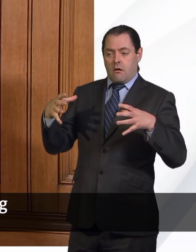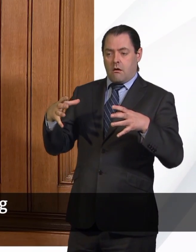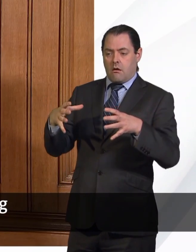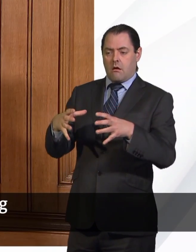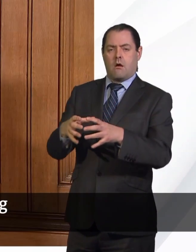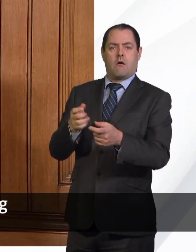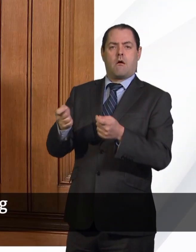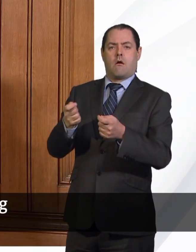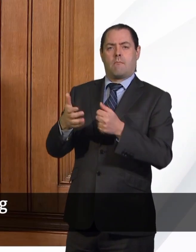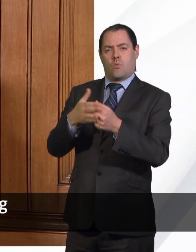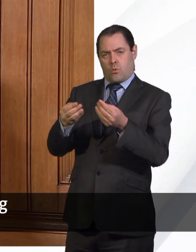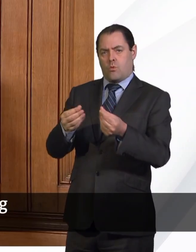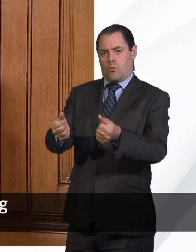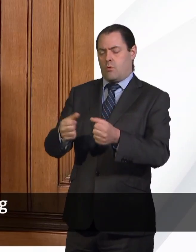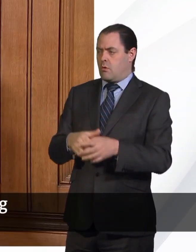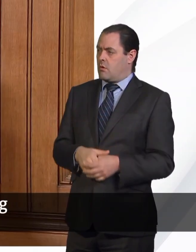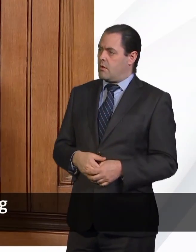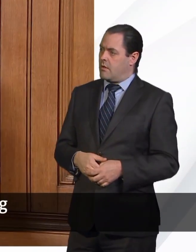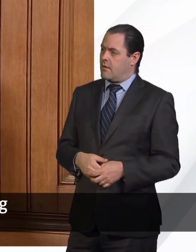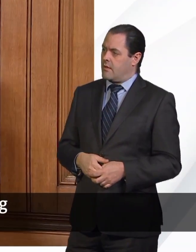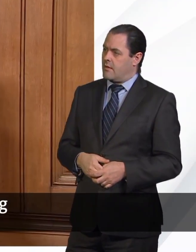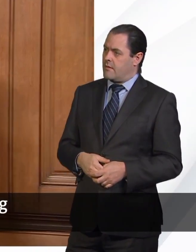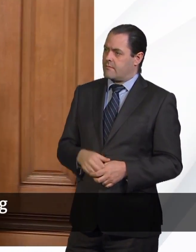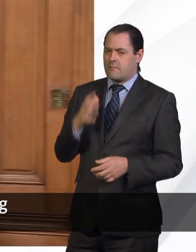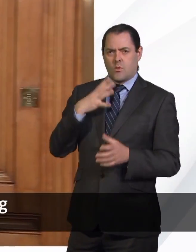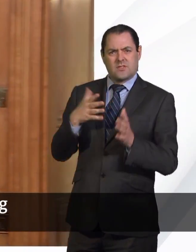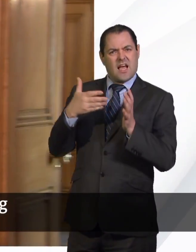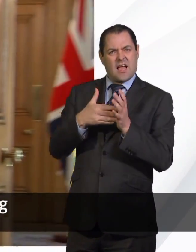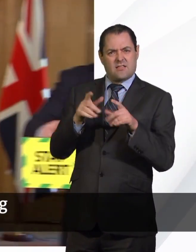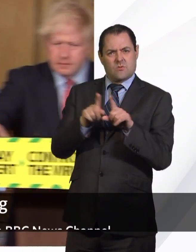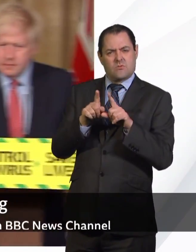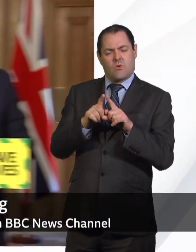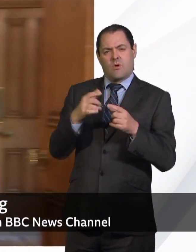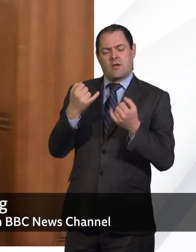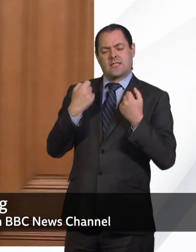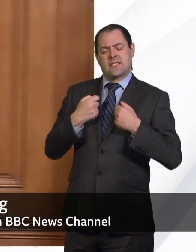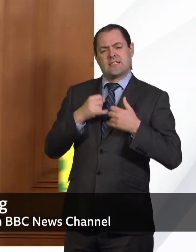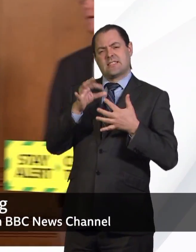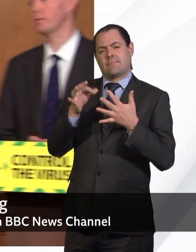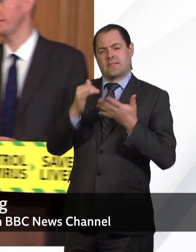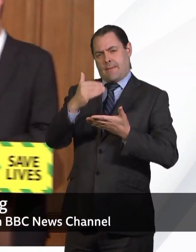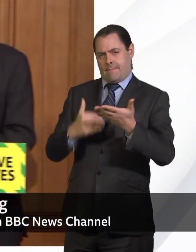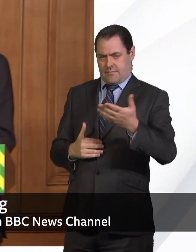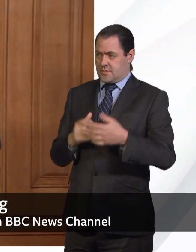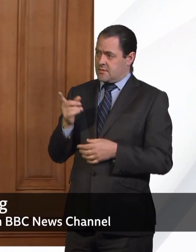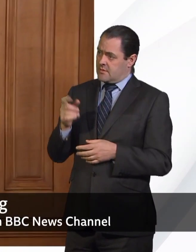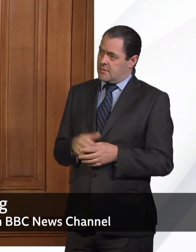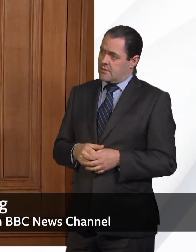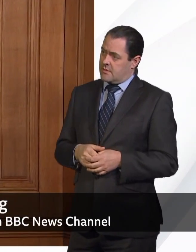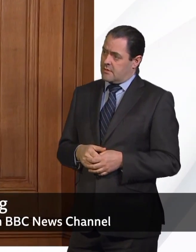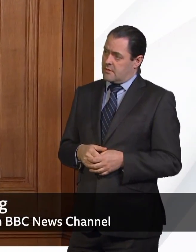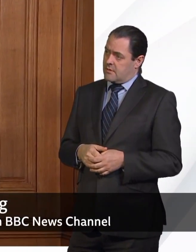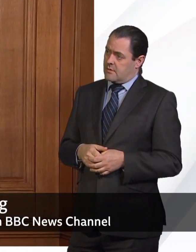it becomes easier. Shall I add on the other one, which is the list of symptoms? So I think the thing to understand with this is